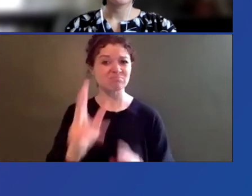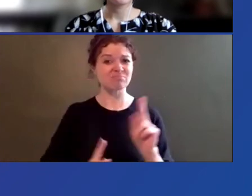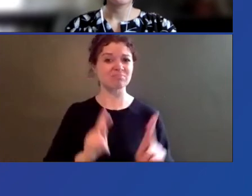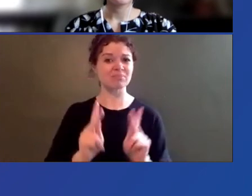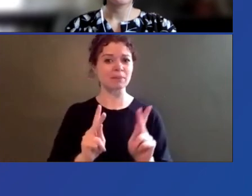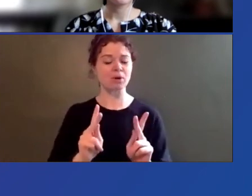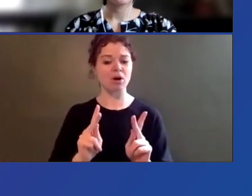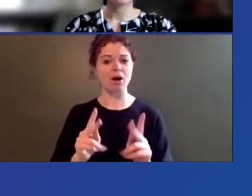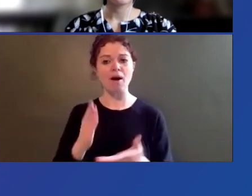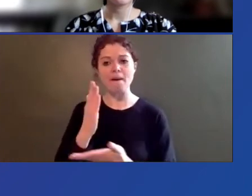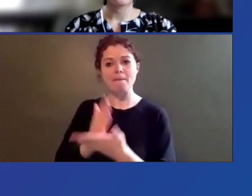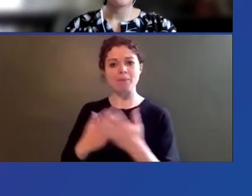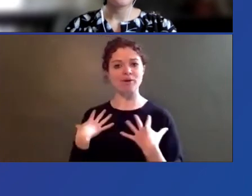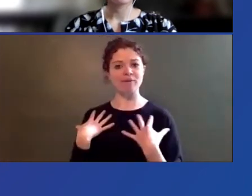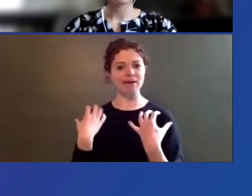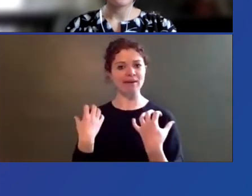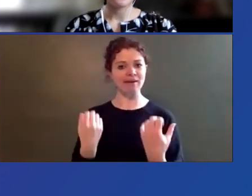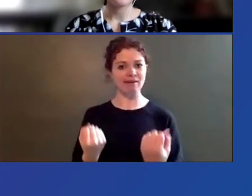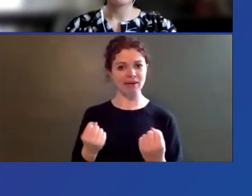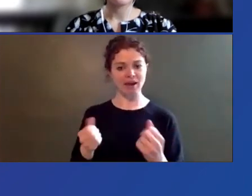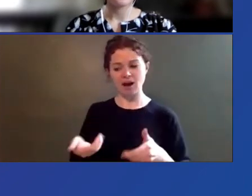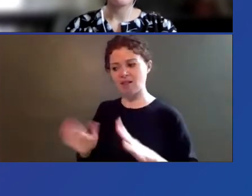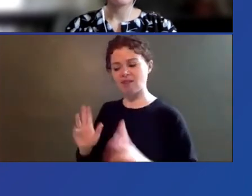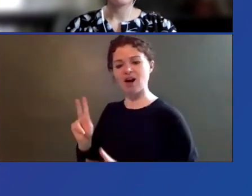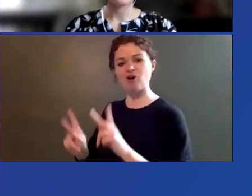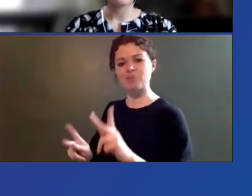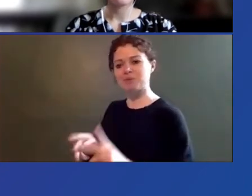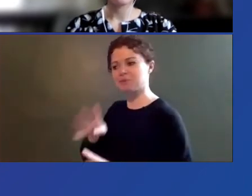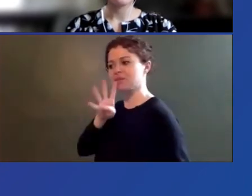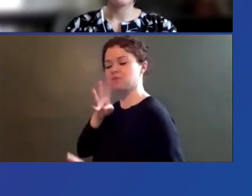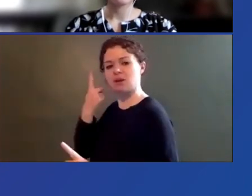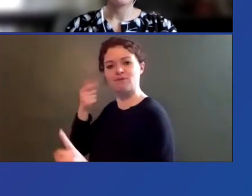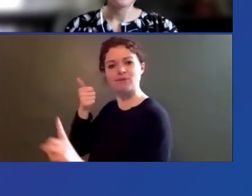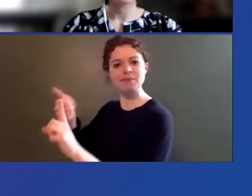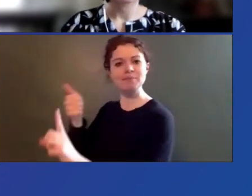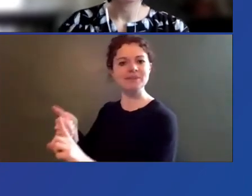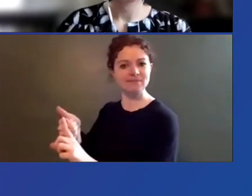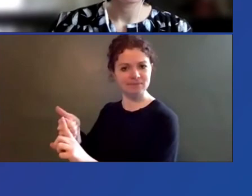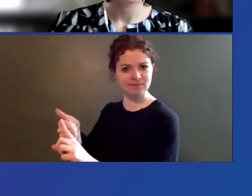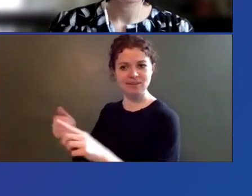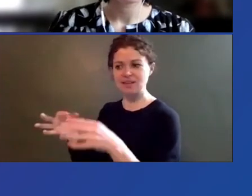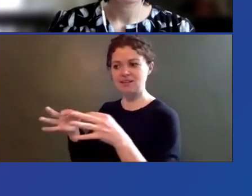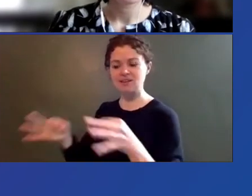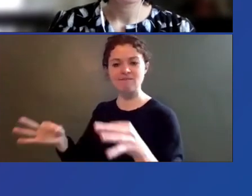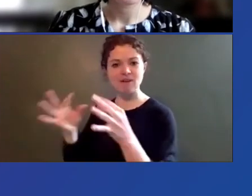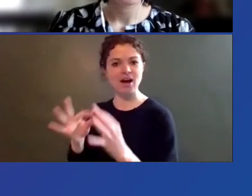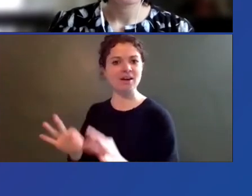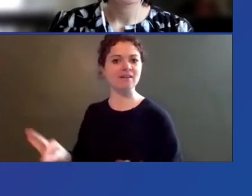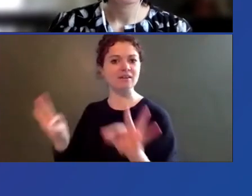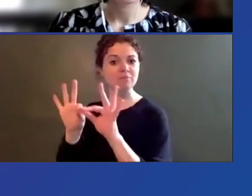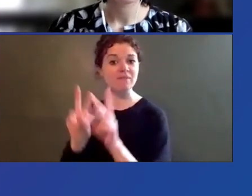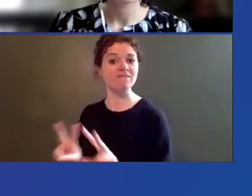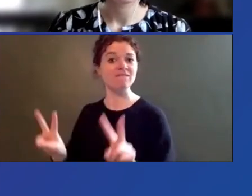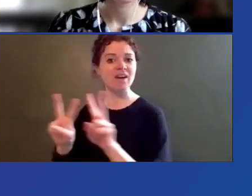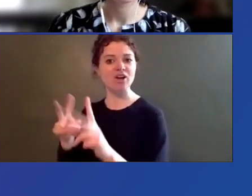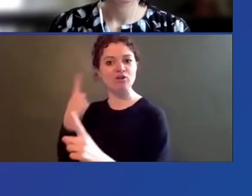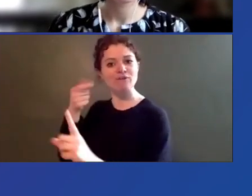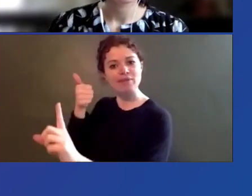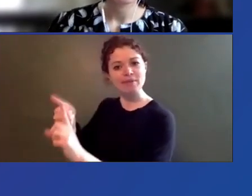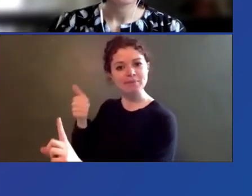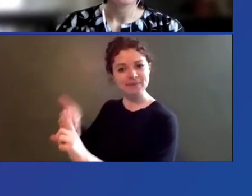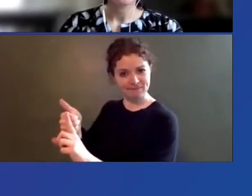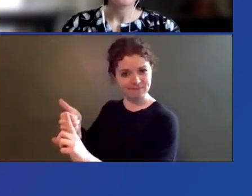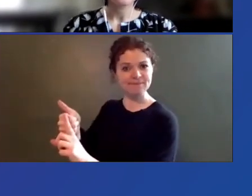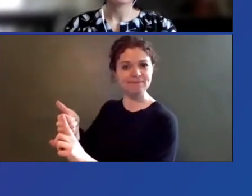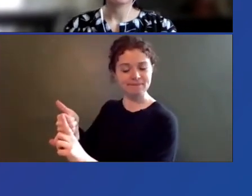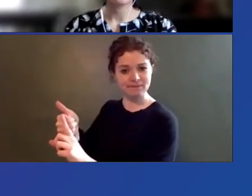recovery is to speak for themselves and define what matters to them. Beautifully said. I think to a previous